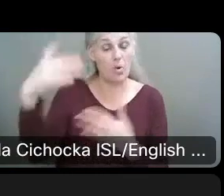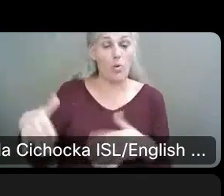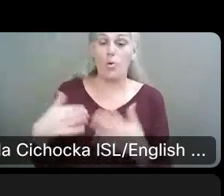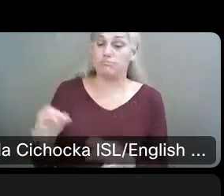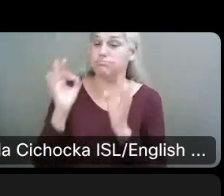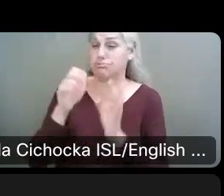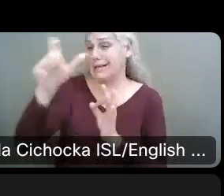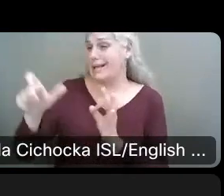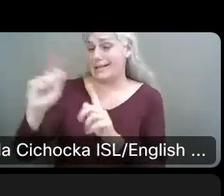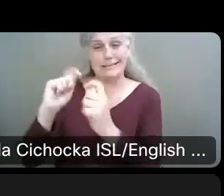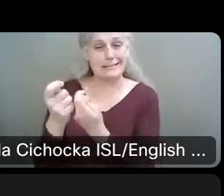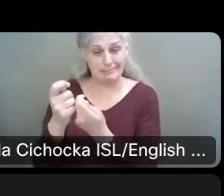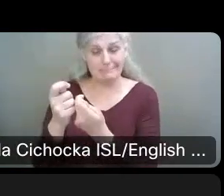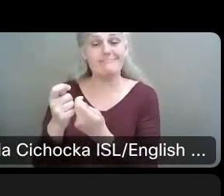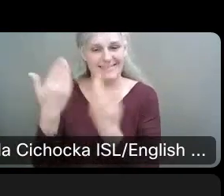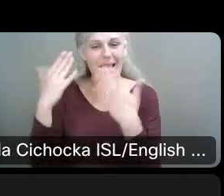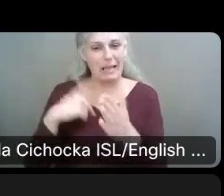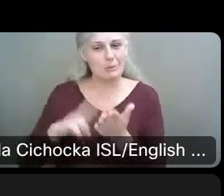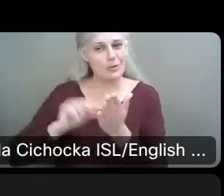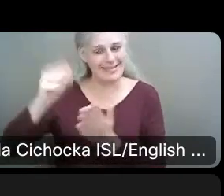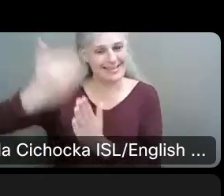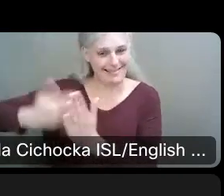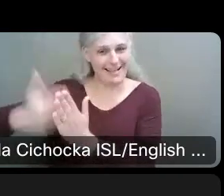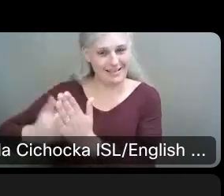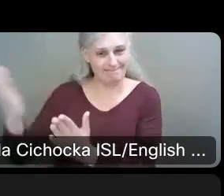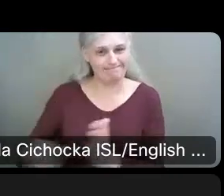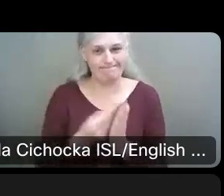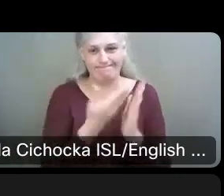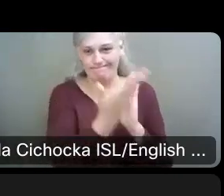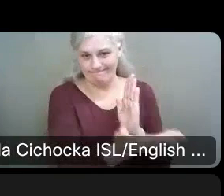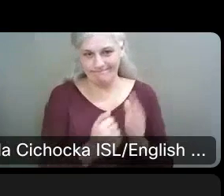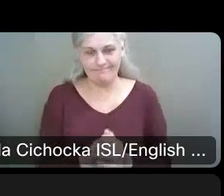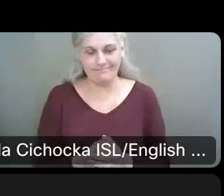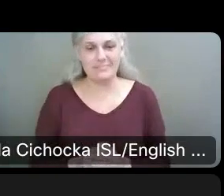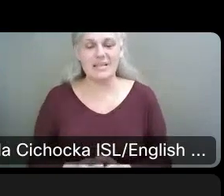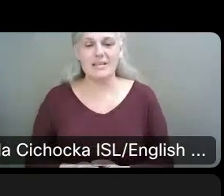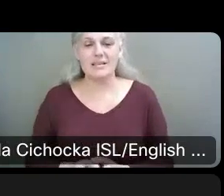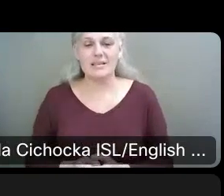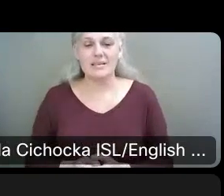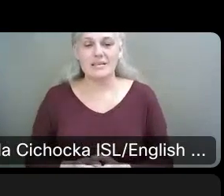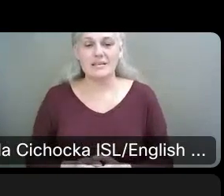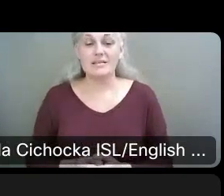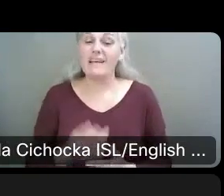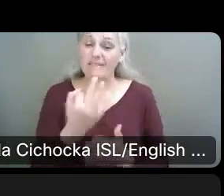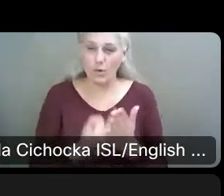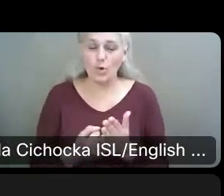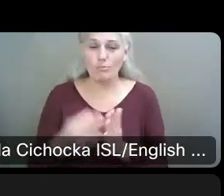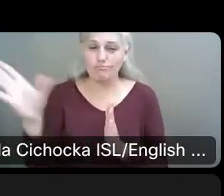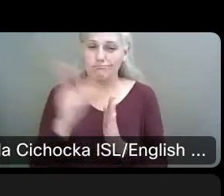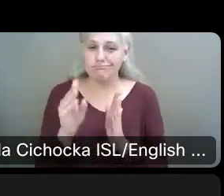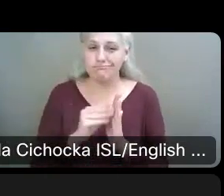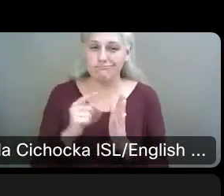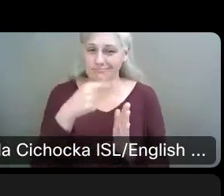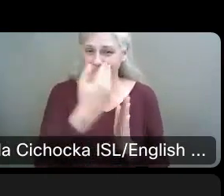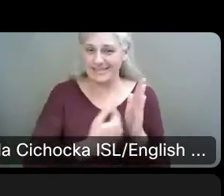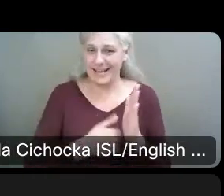fantastic, giving me permission to use their slides as I wish. So I have a few of them here in the